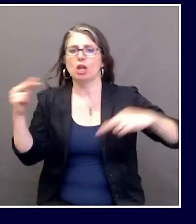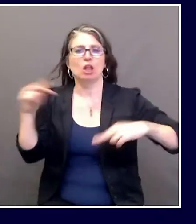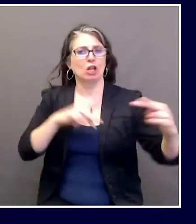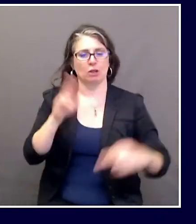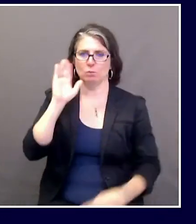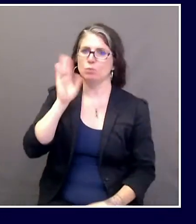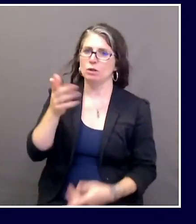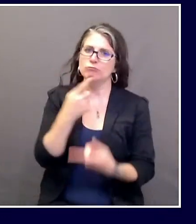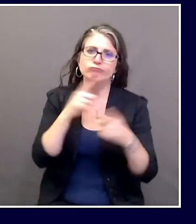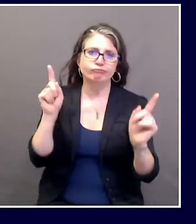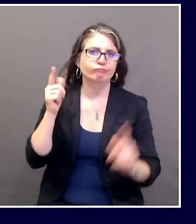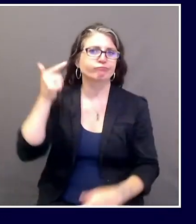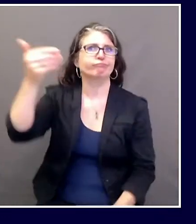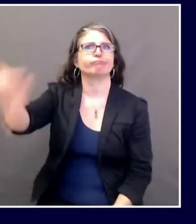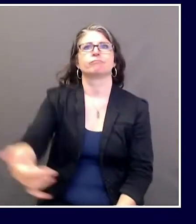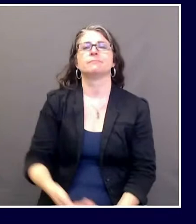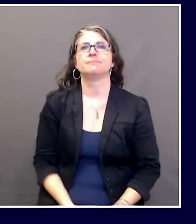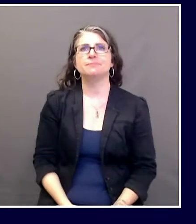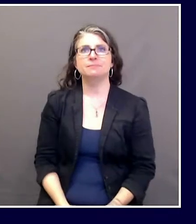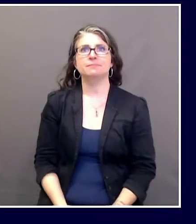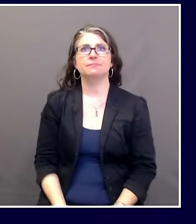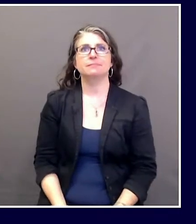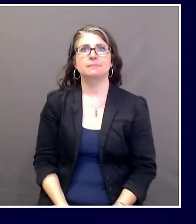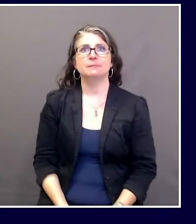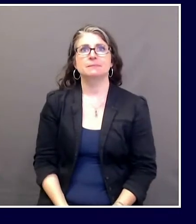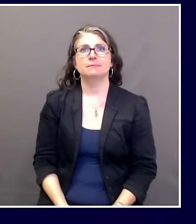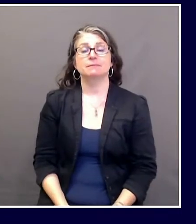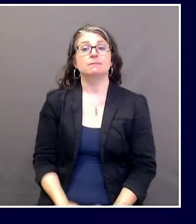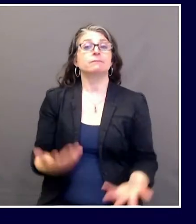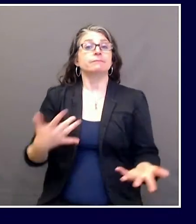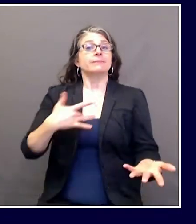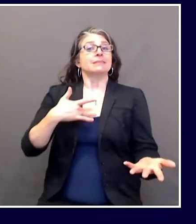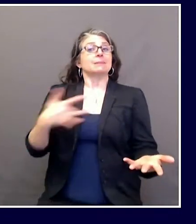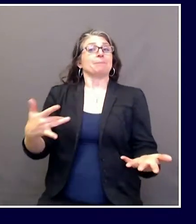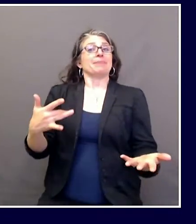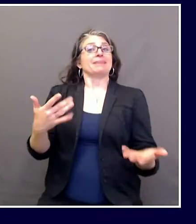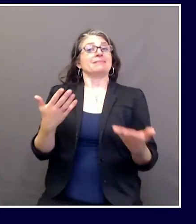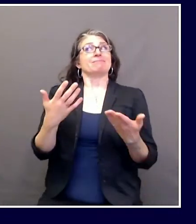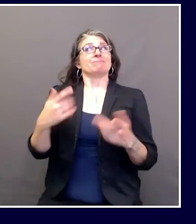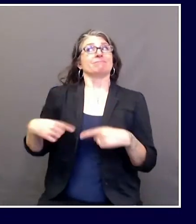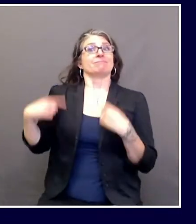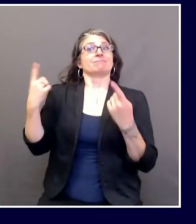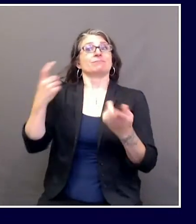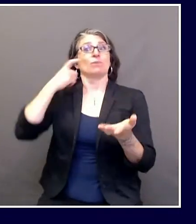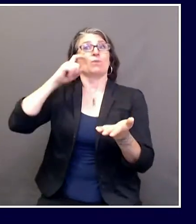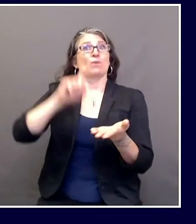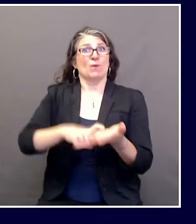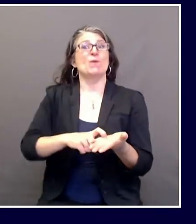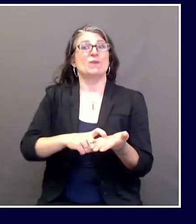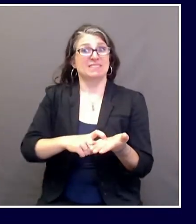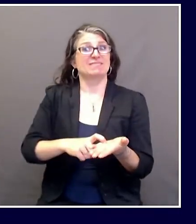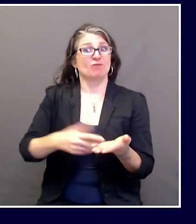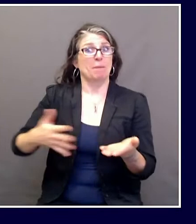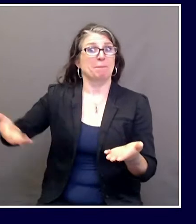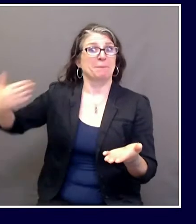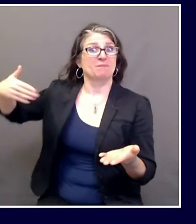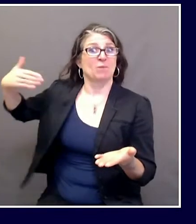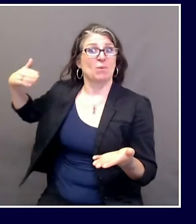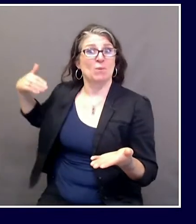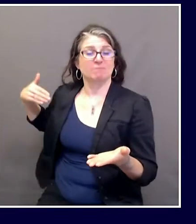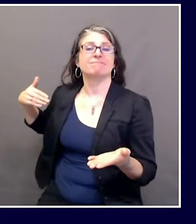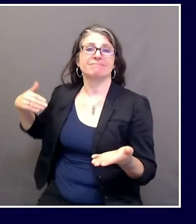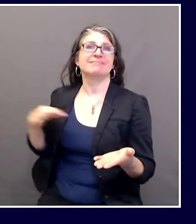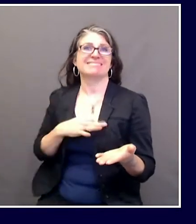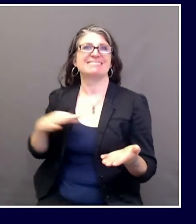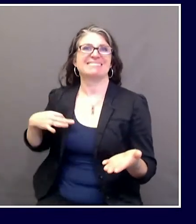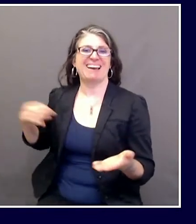or patient to staff? Generally speaking, it has been staff to patient, but here we don't have a firm handle on that